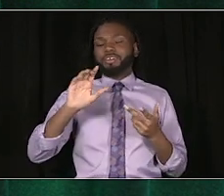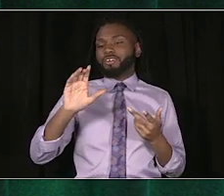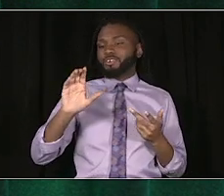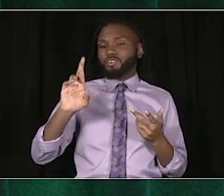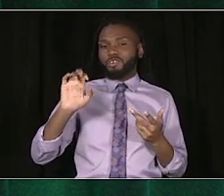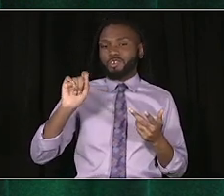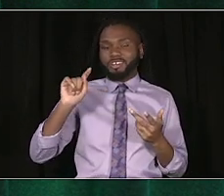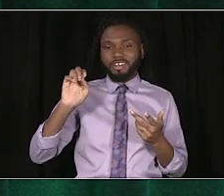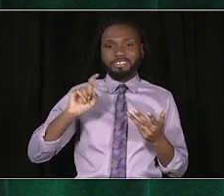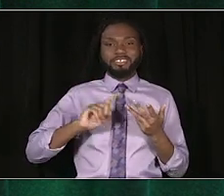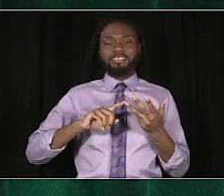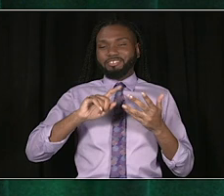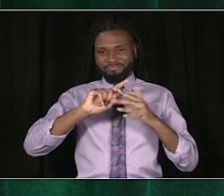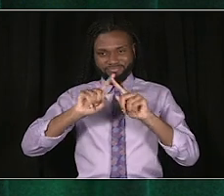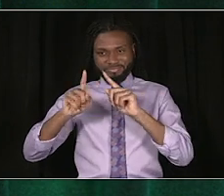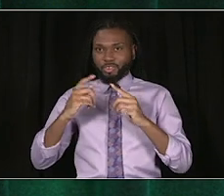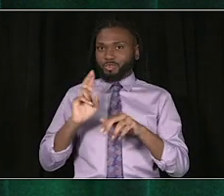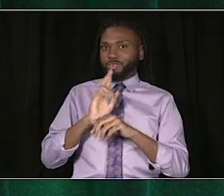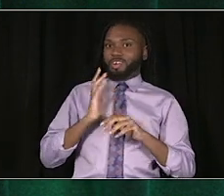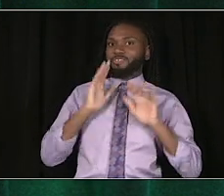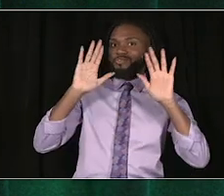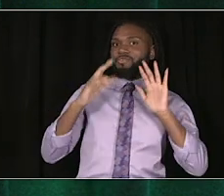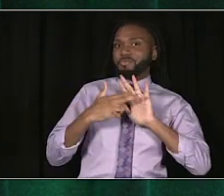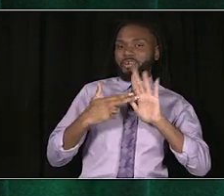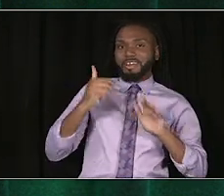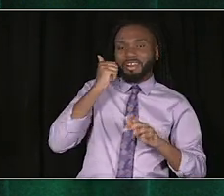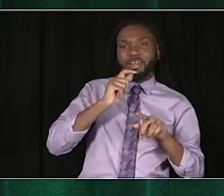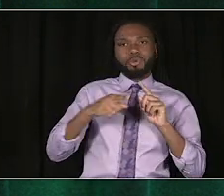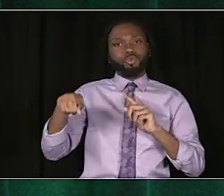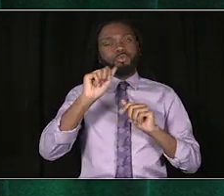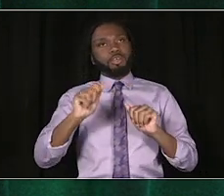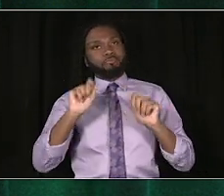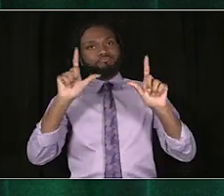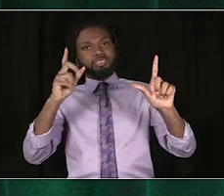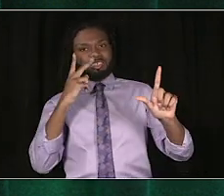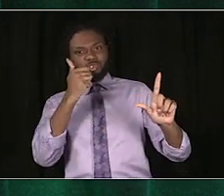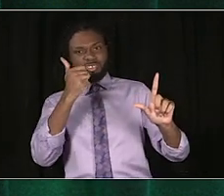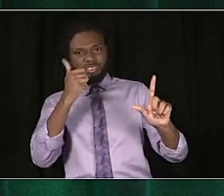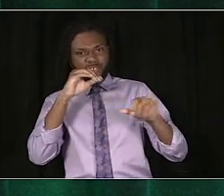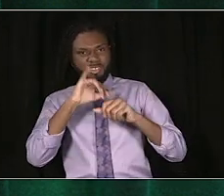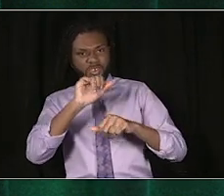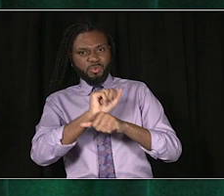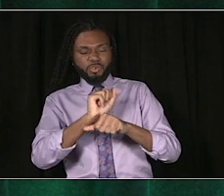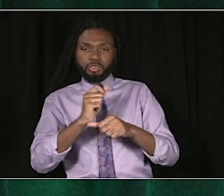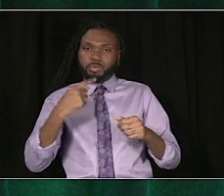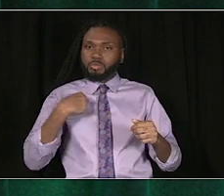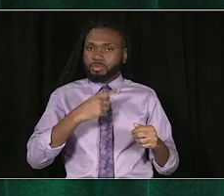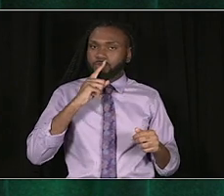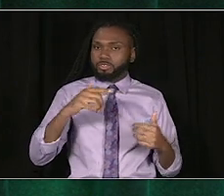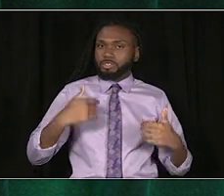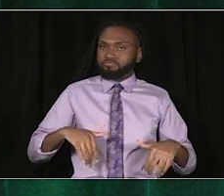our great brands daily, but that you see yourselves in that work. And so we're really proud of